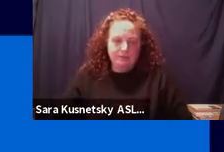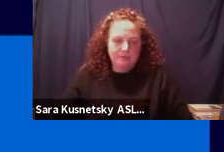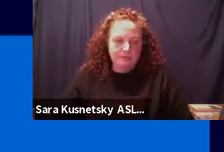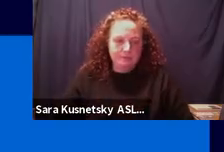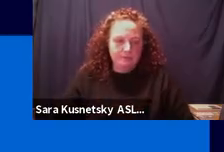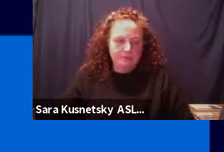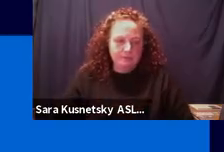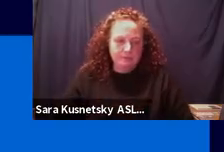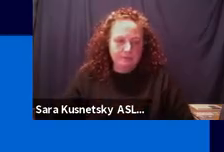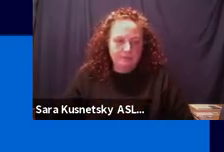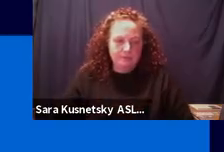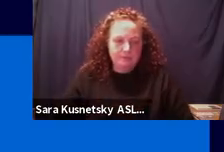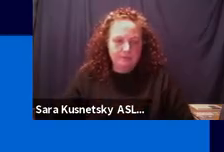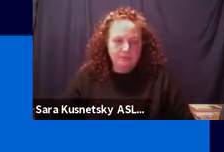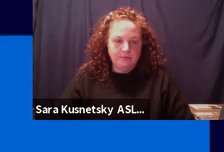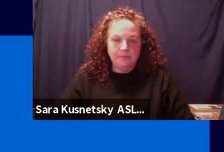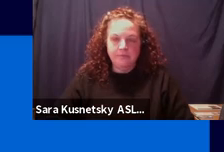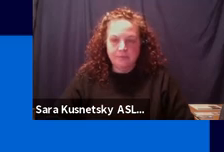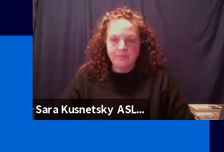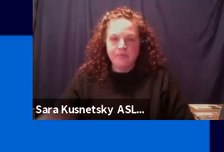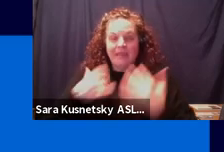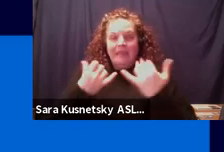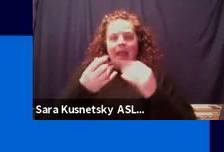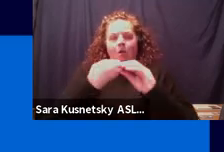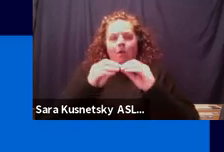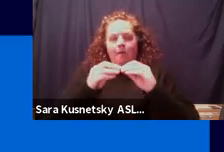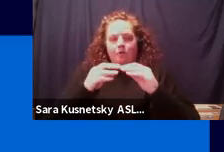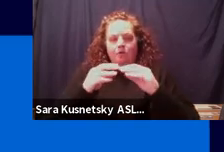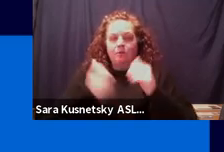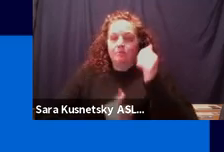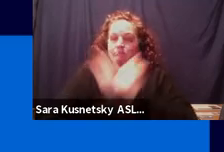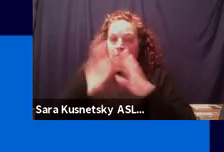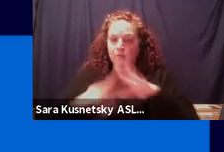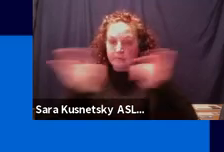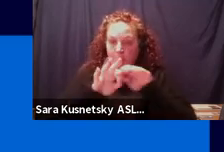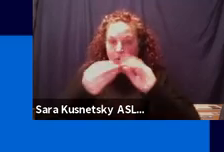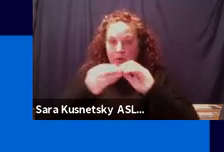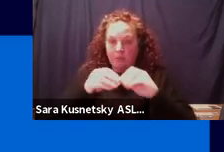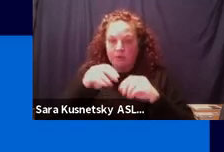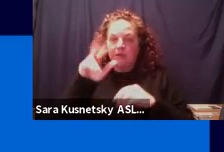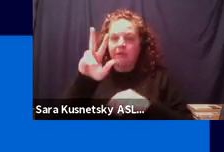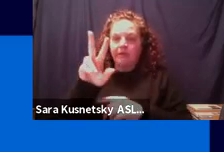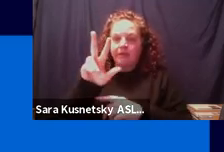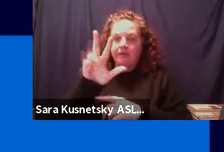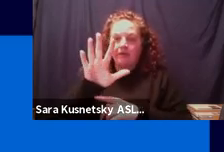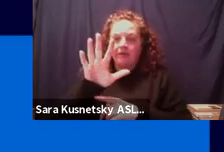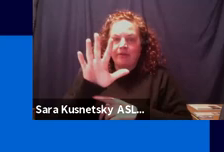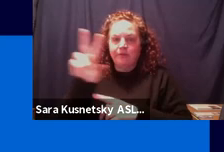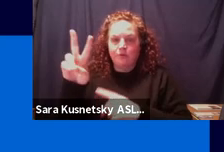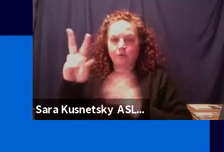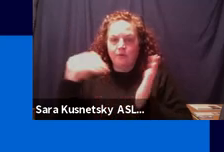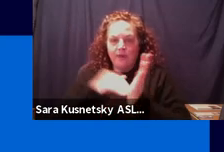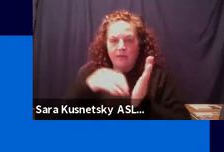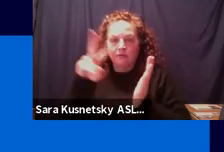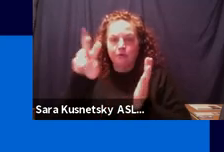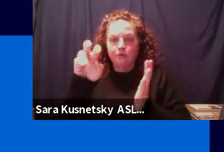And now we'll talk about some of our high-level numbers. The most important number, of course, is 52,280. That is